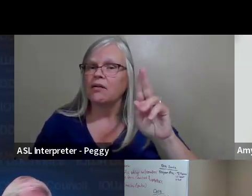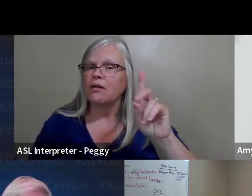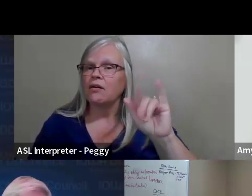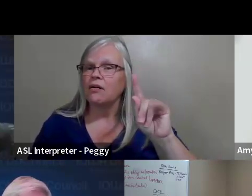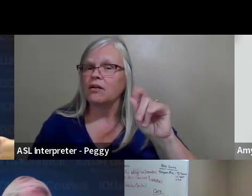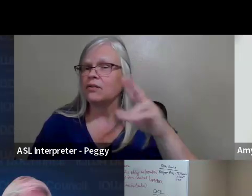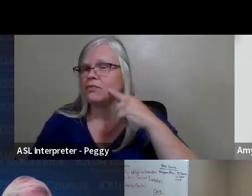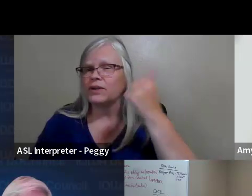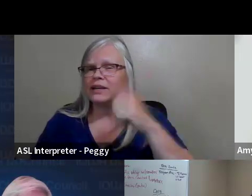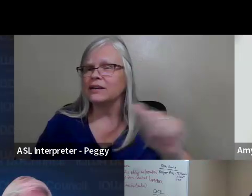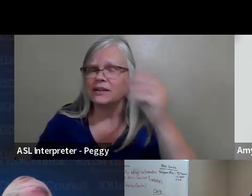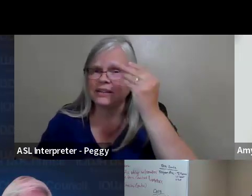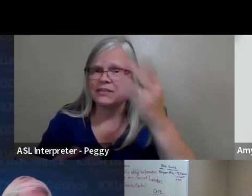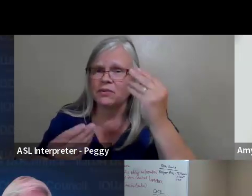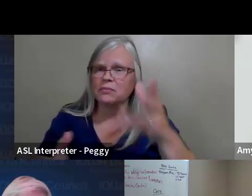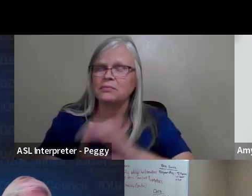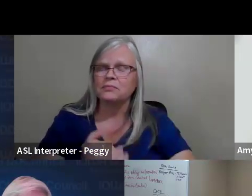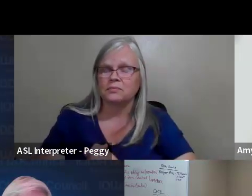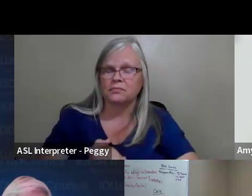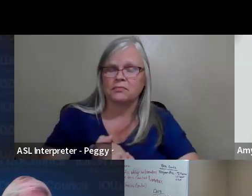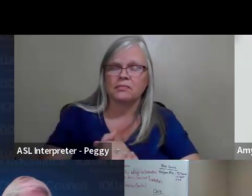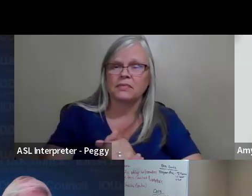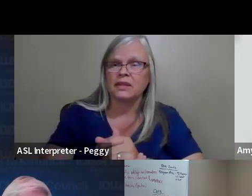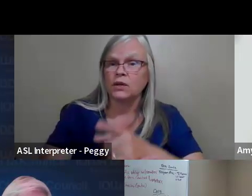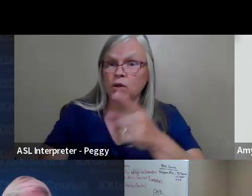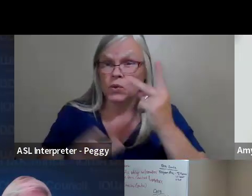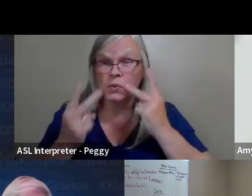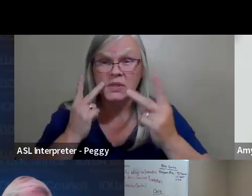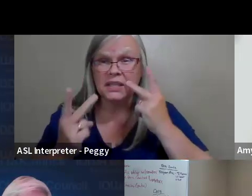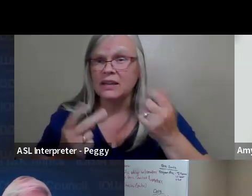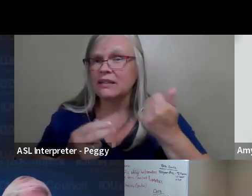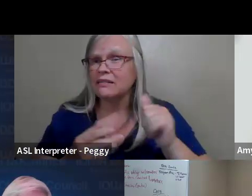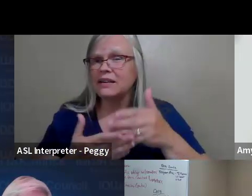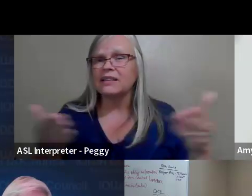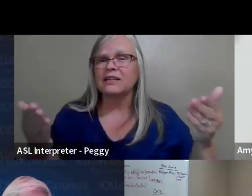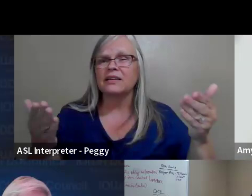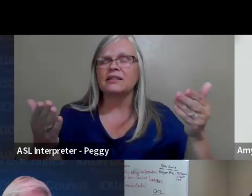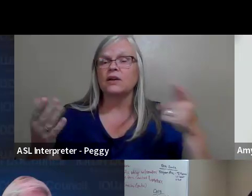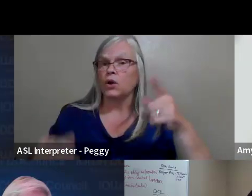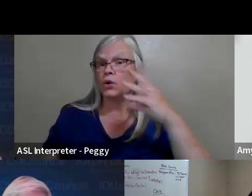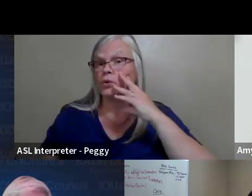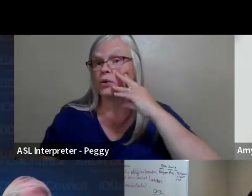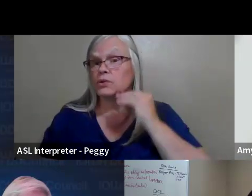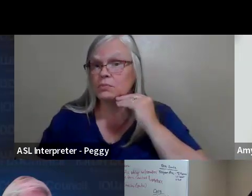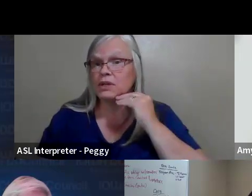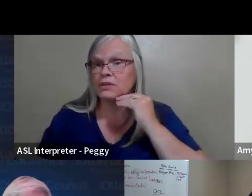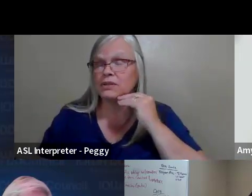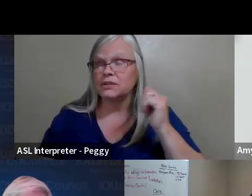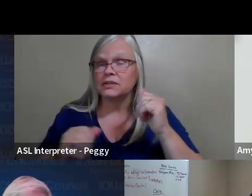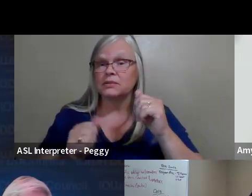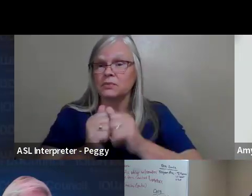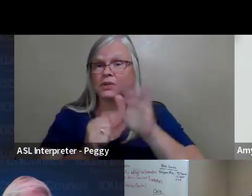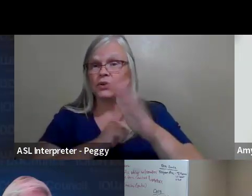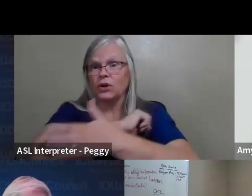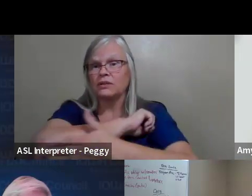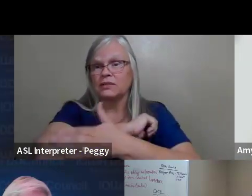And if you see anything, or if you have an experience at your county